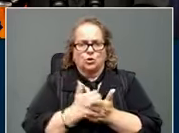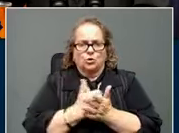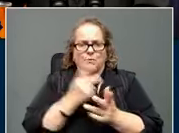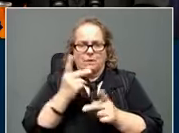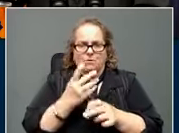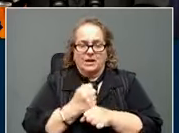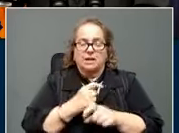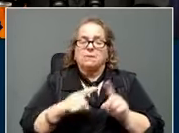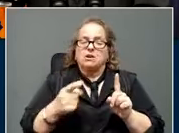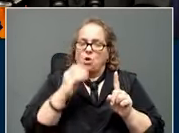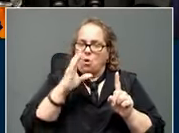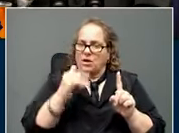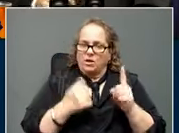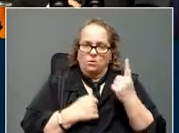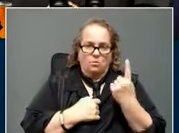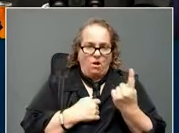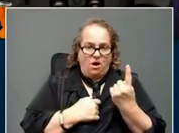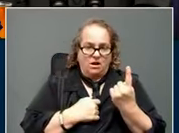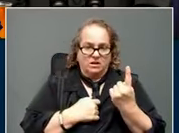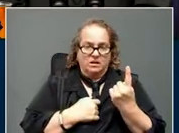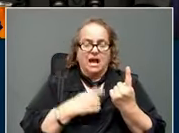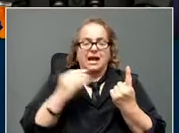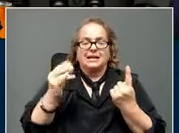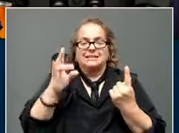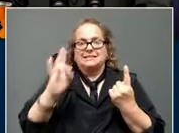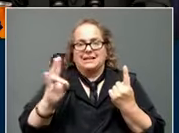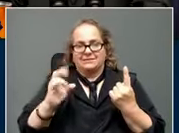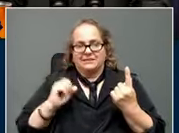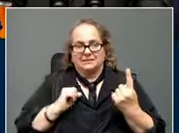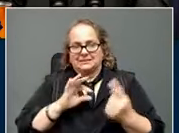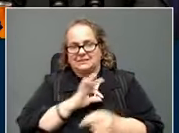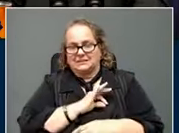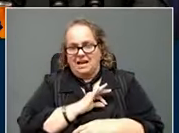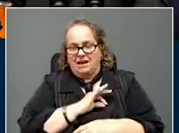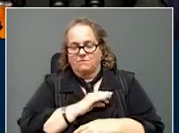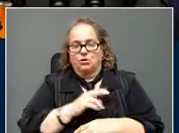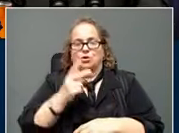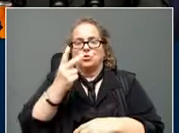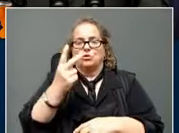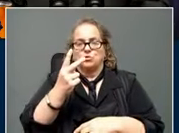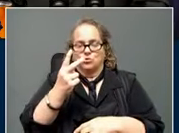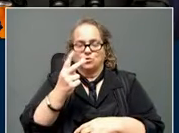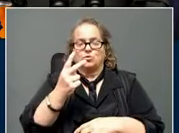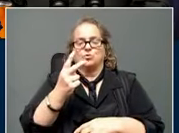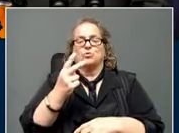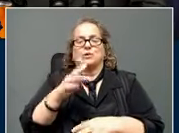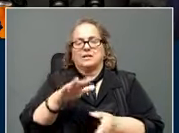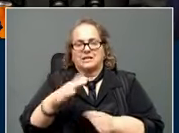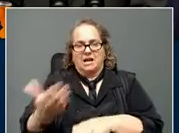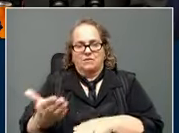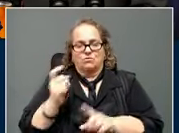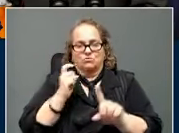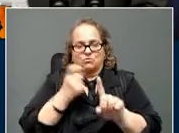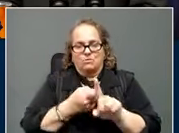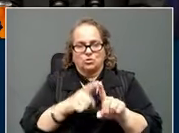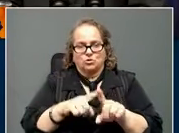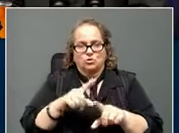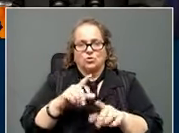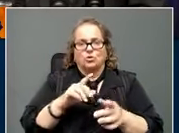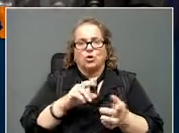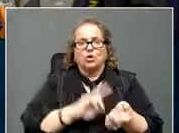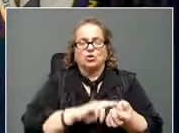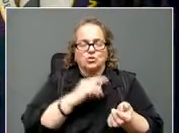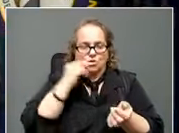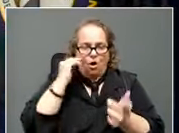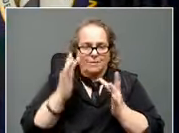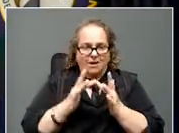resident, 7 additional staff, 2 additional deaths attributable to the long-term care context. All right,